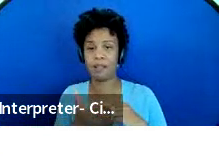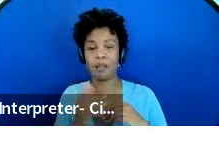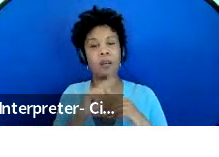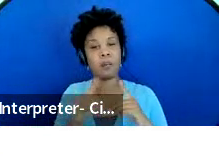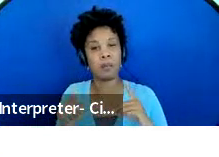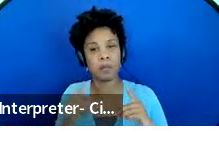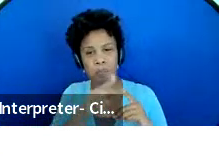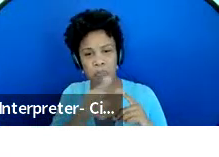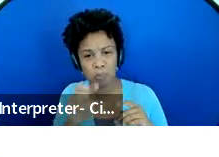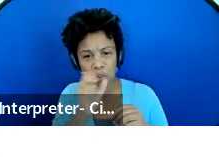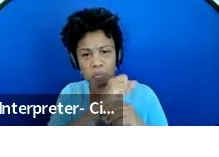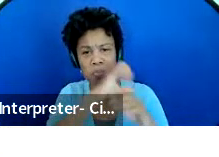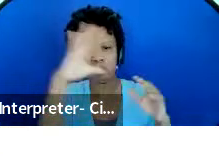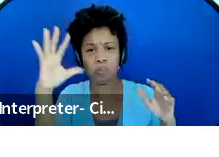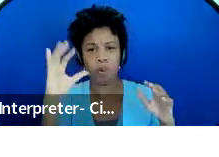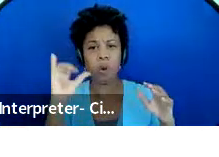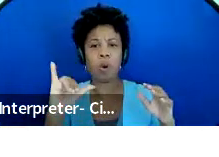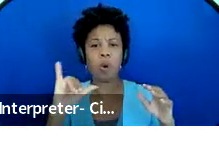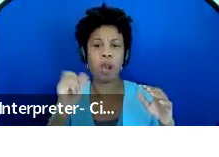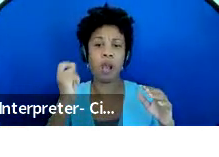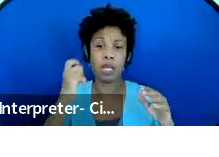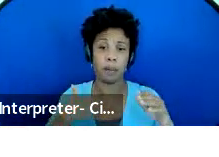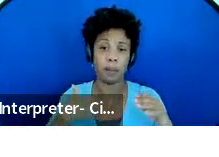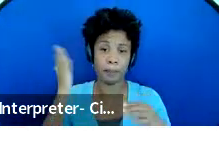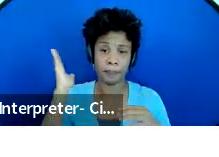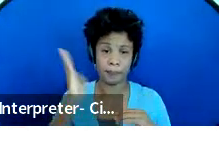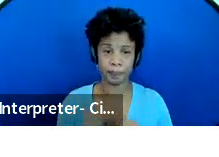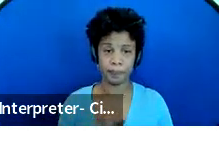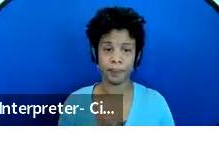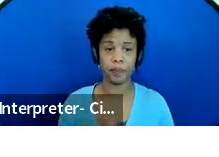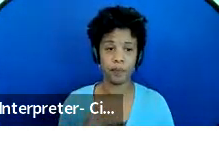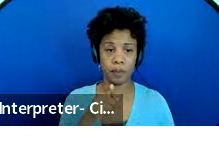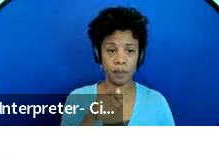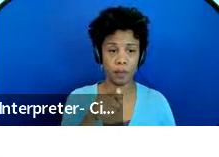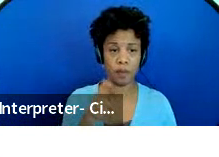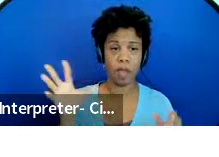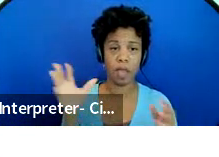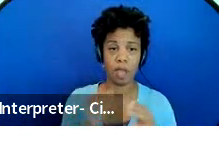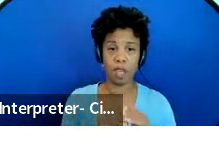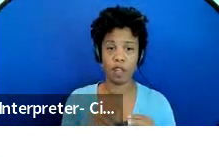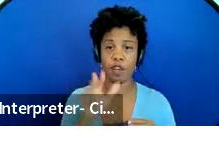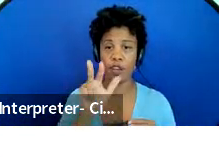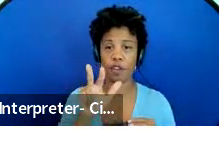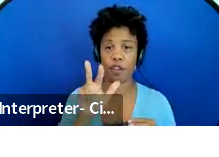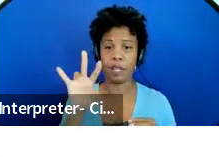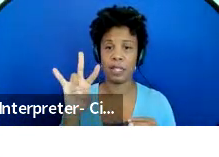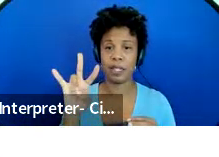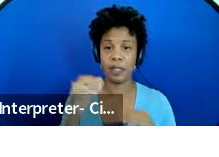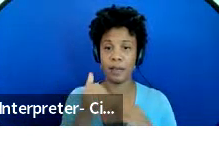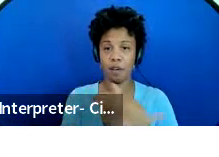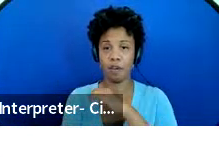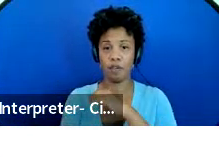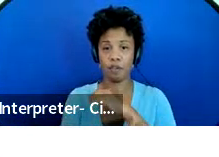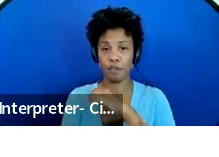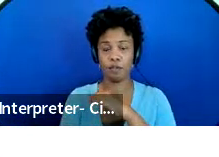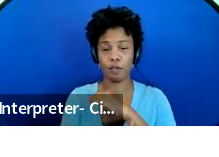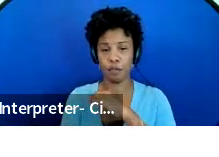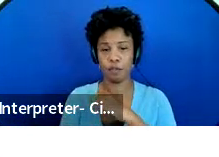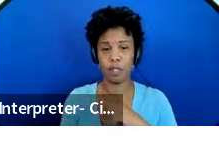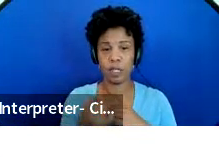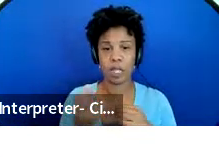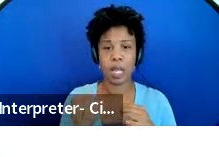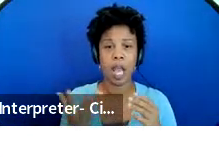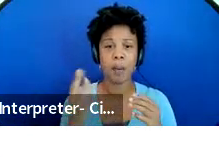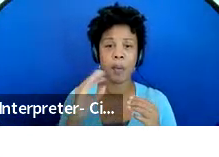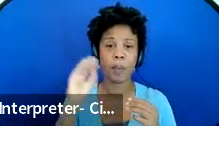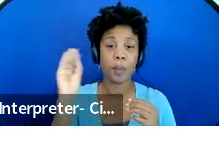graph is based on 37 countries, and what it does is presents information on the percentage of persons who had unmet